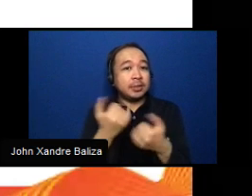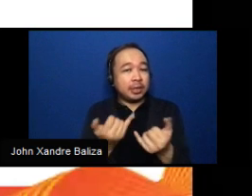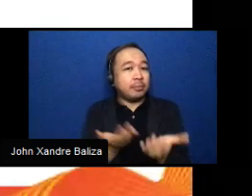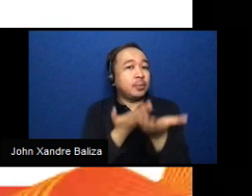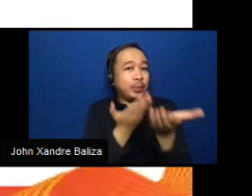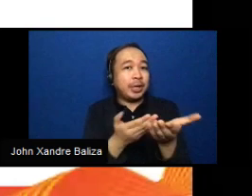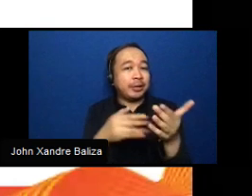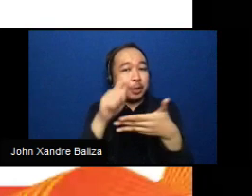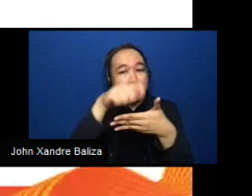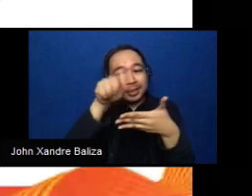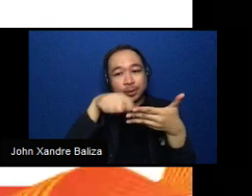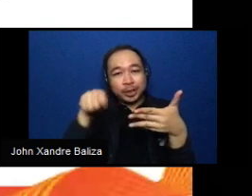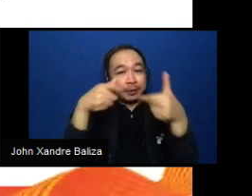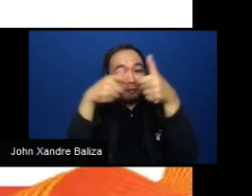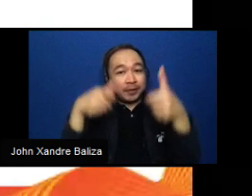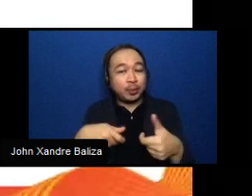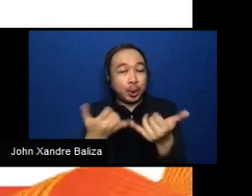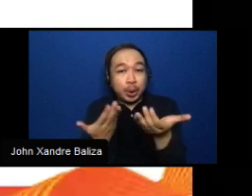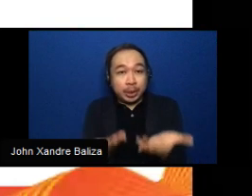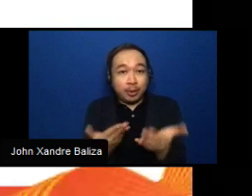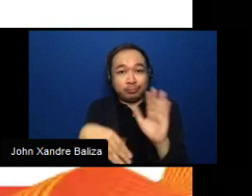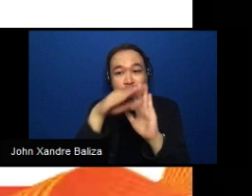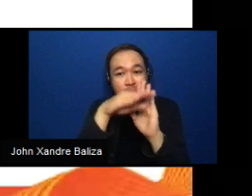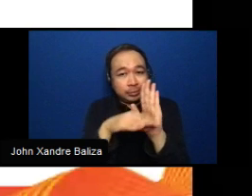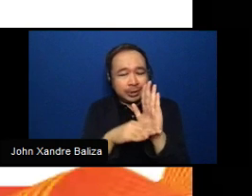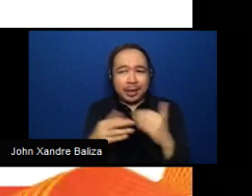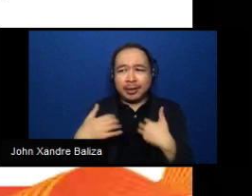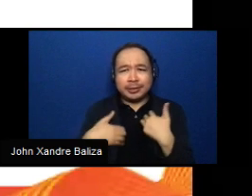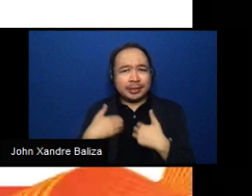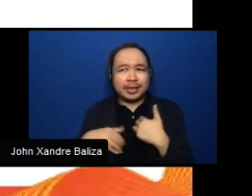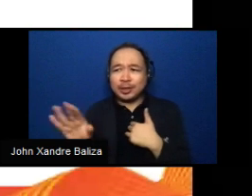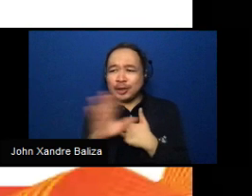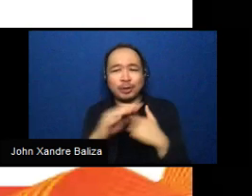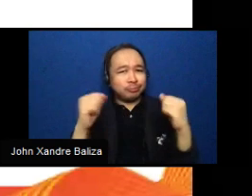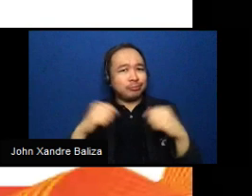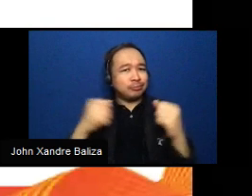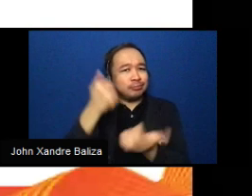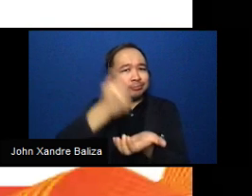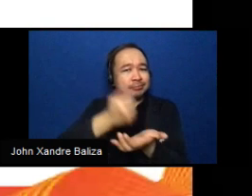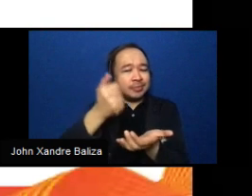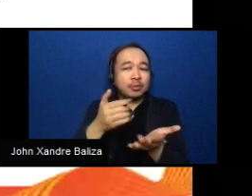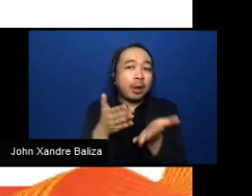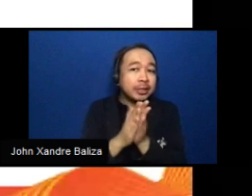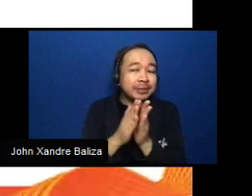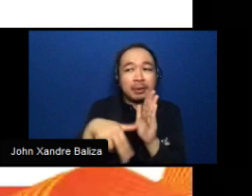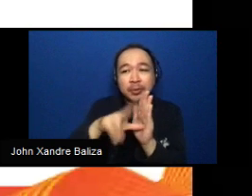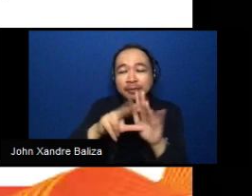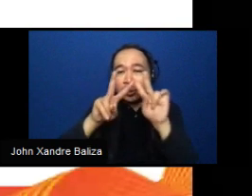you today, and we look forward to your favorable consideration to our request to review and endorse